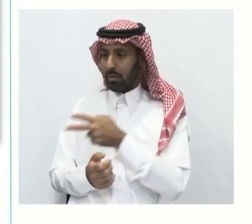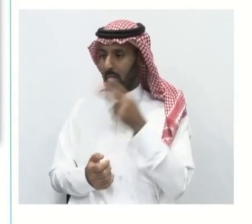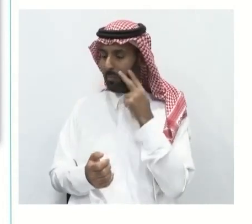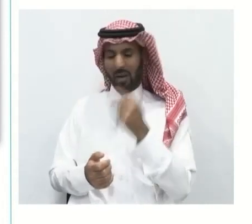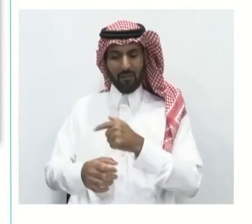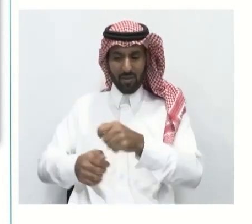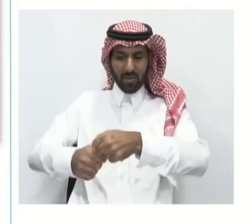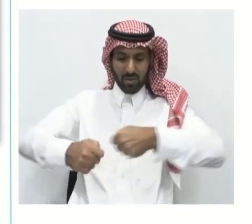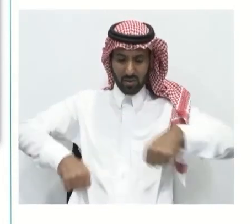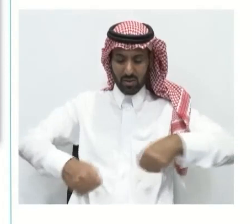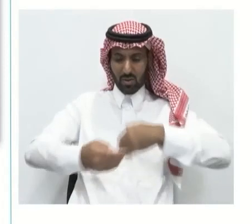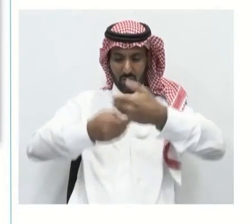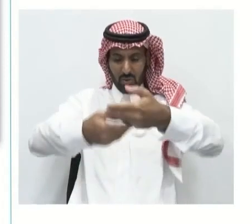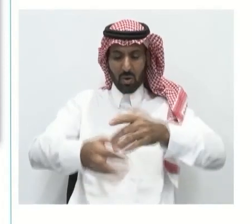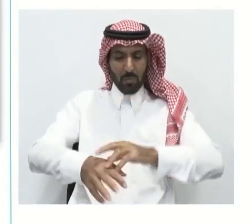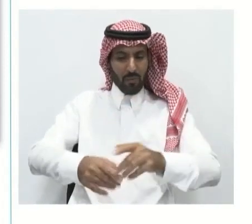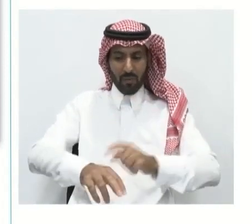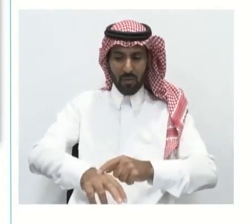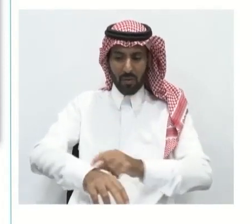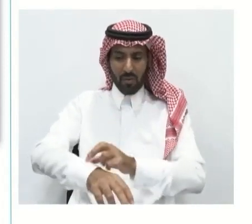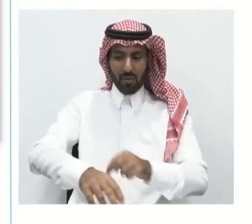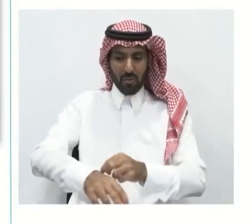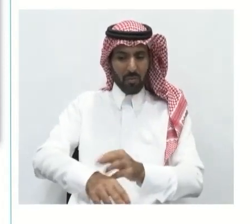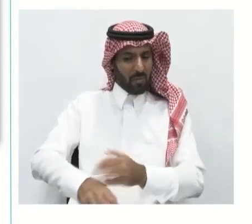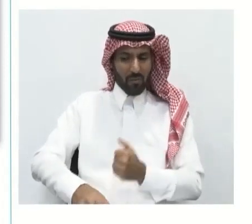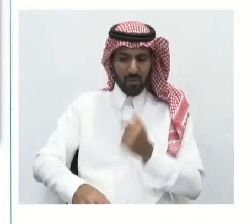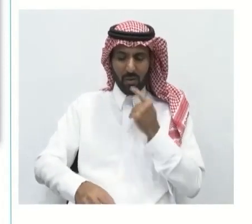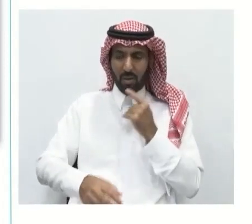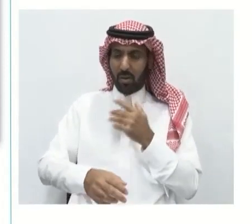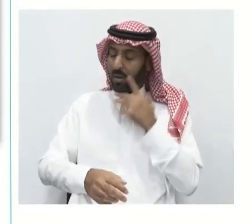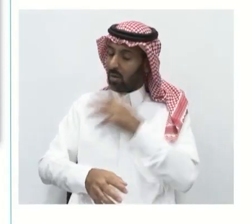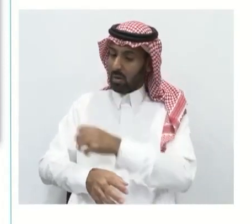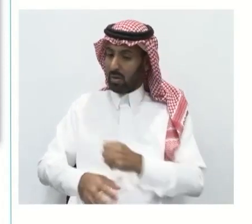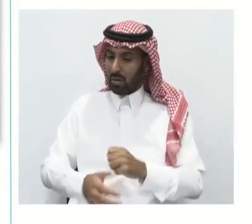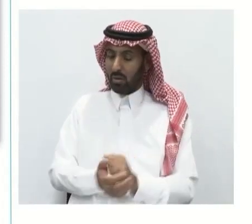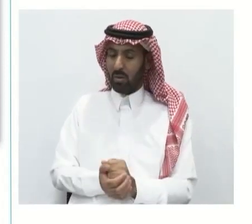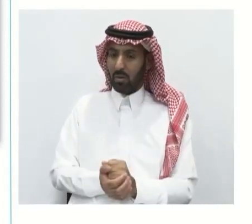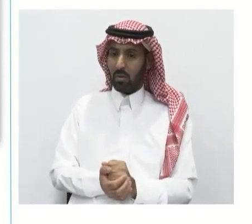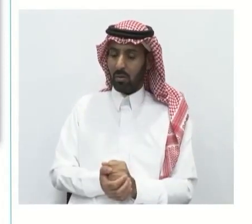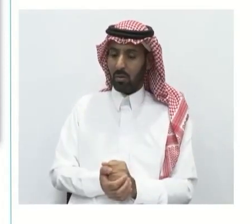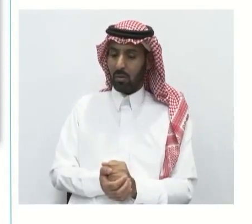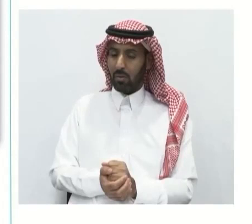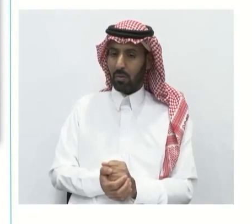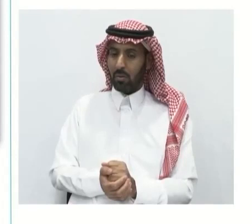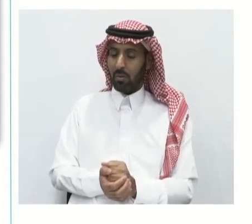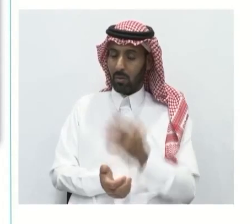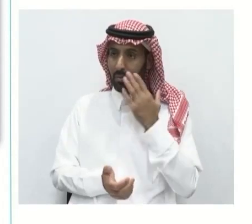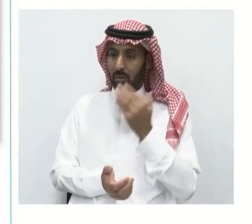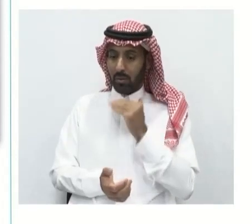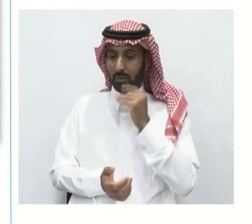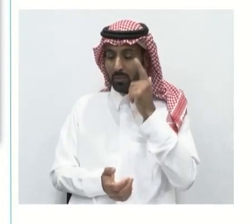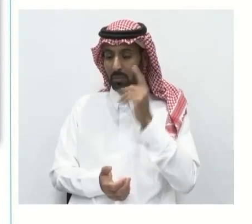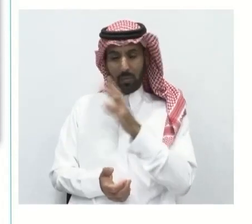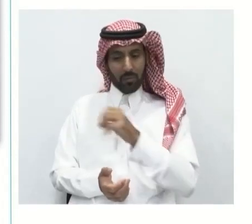jewelry cases. I assume your jewelry was insured? Of course, said Mr. Jones. Thank goodness for